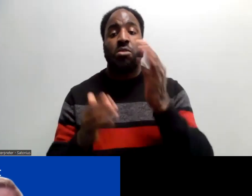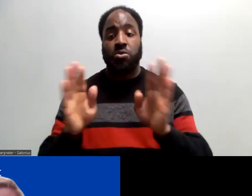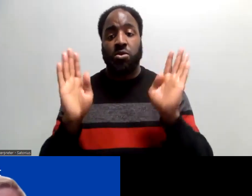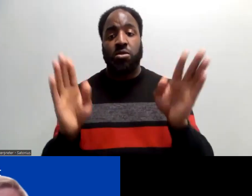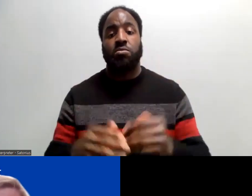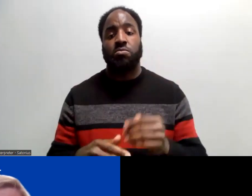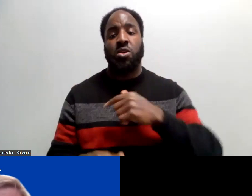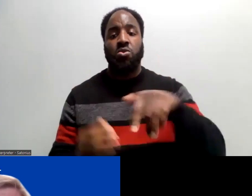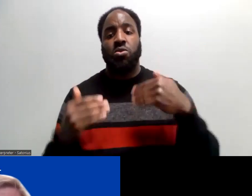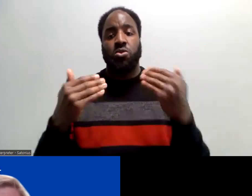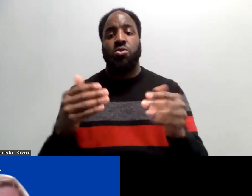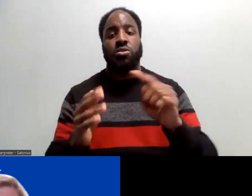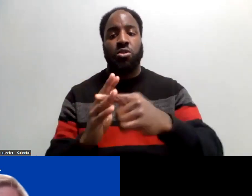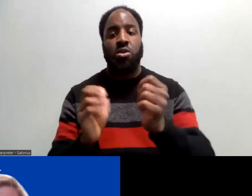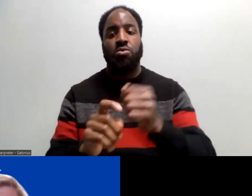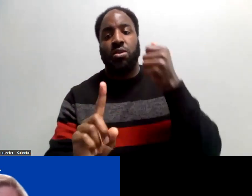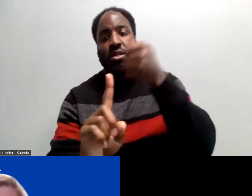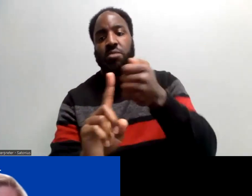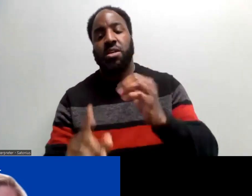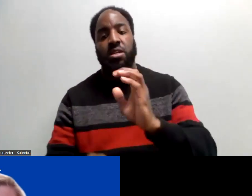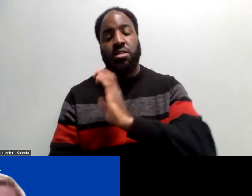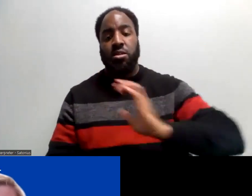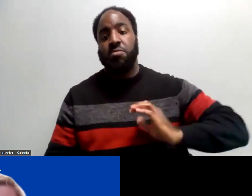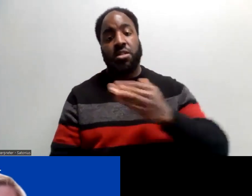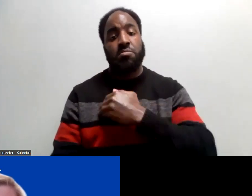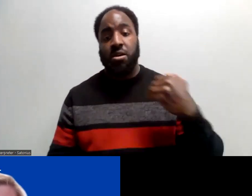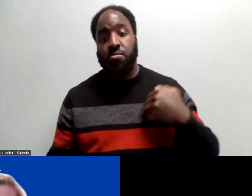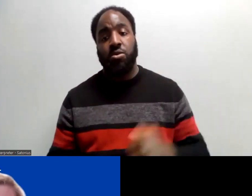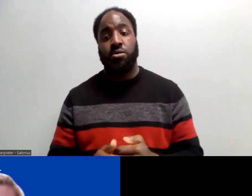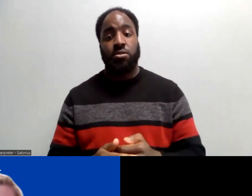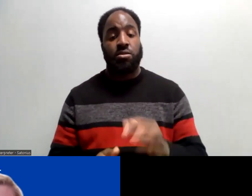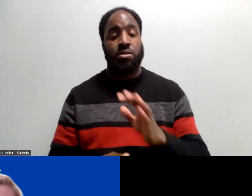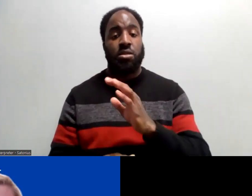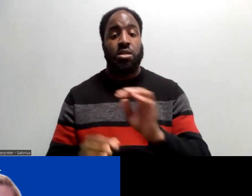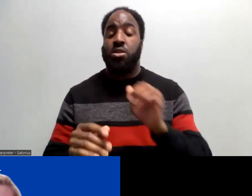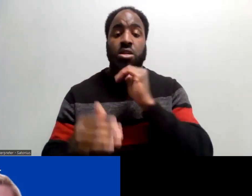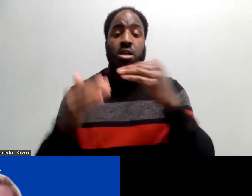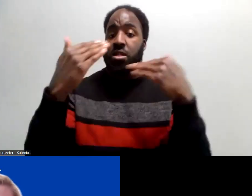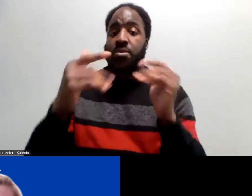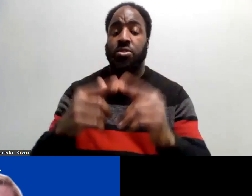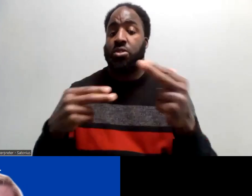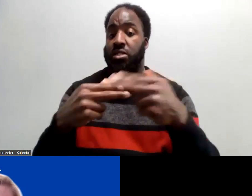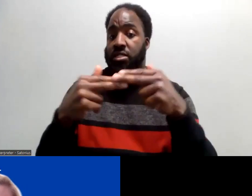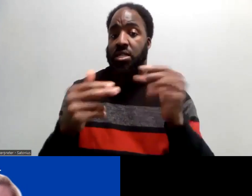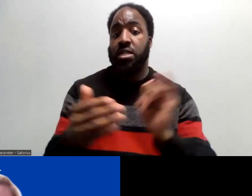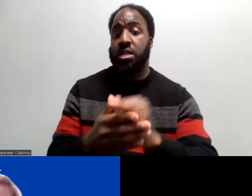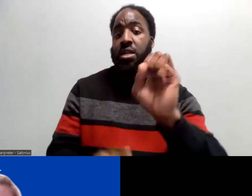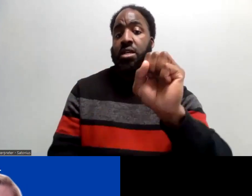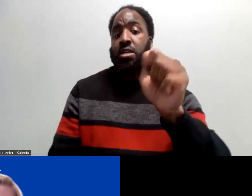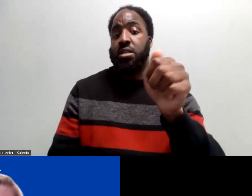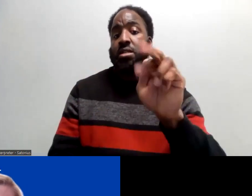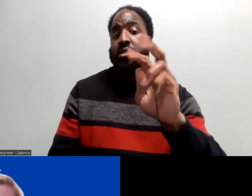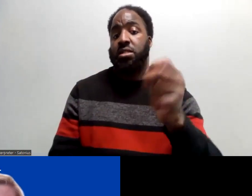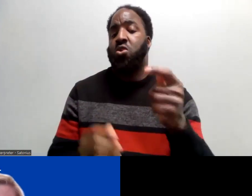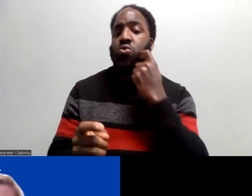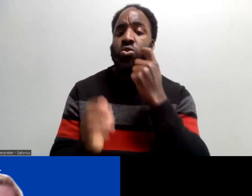So we'll go ahead and start with Impact Committee members. And you're not limited to the slide that Sarah just shared if you've had a